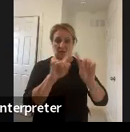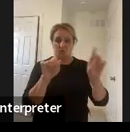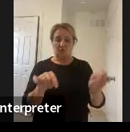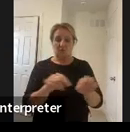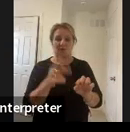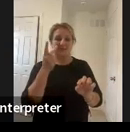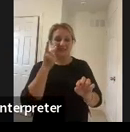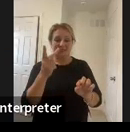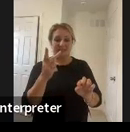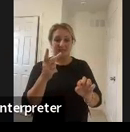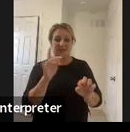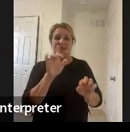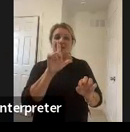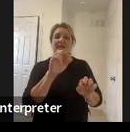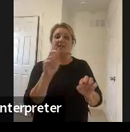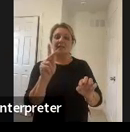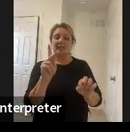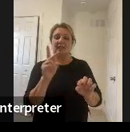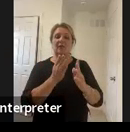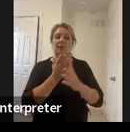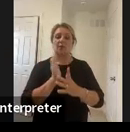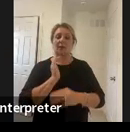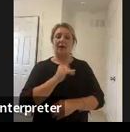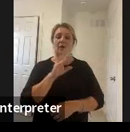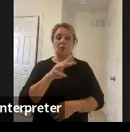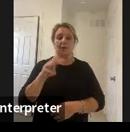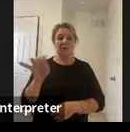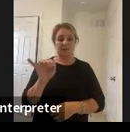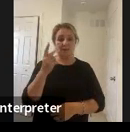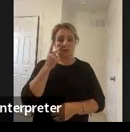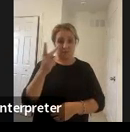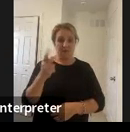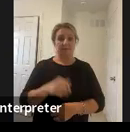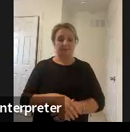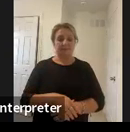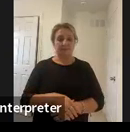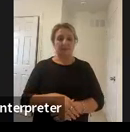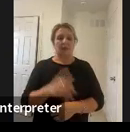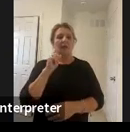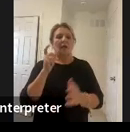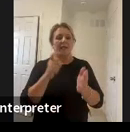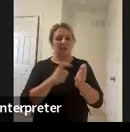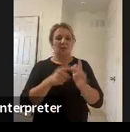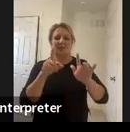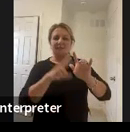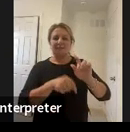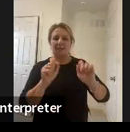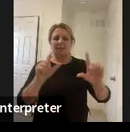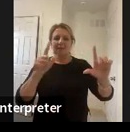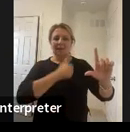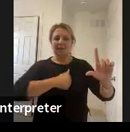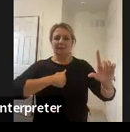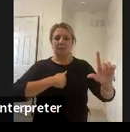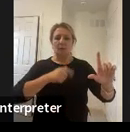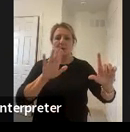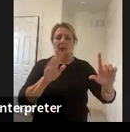which appears on our website shown at the bottom of this screen also. I noticed I skipped a slide and I